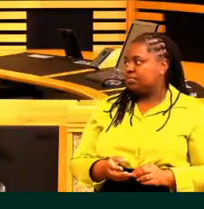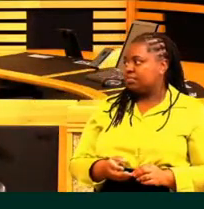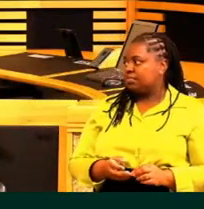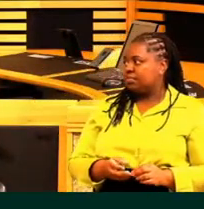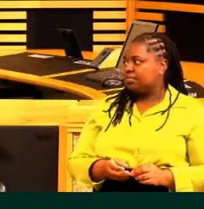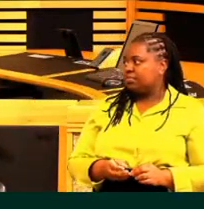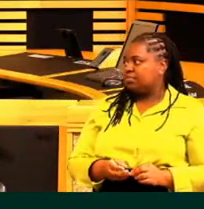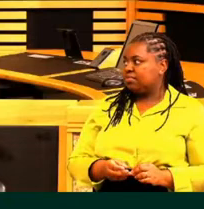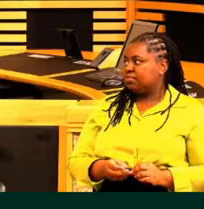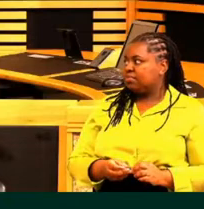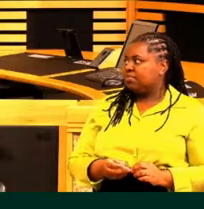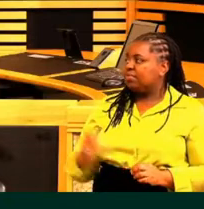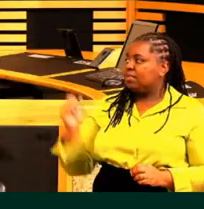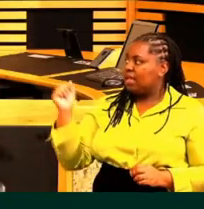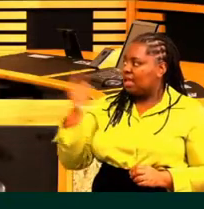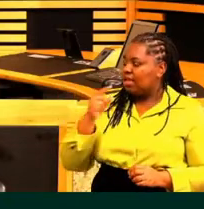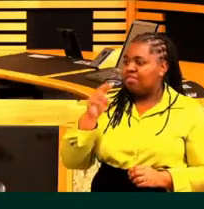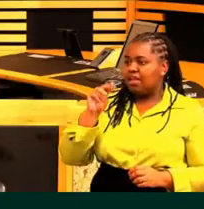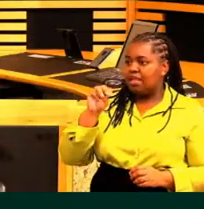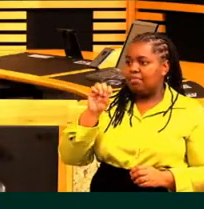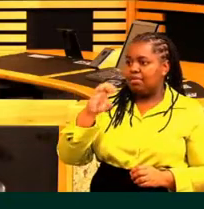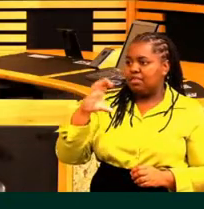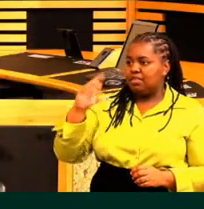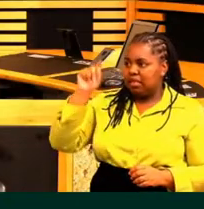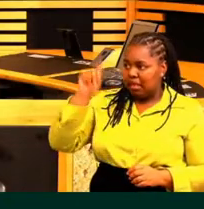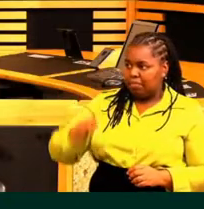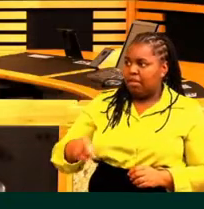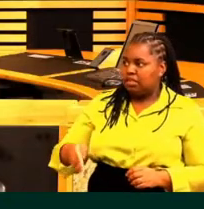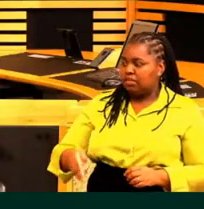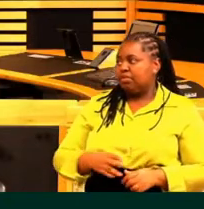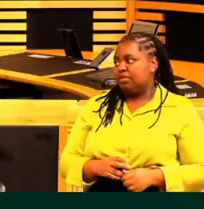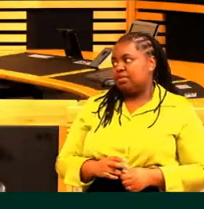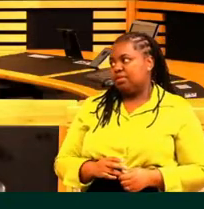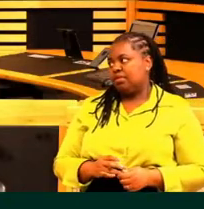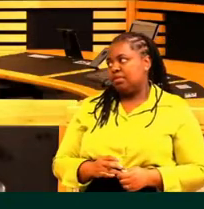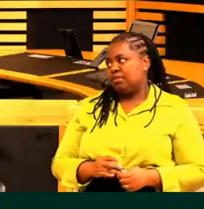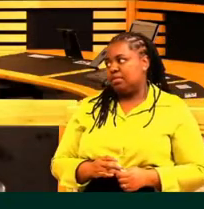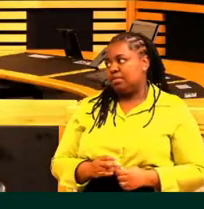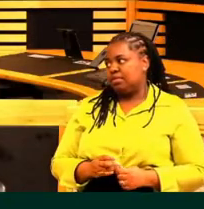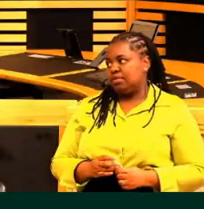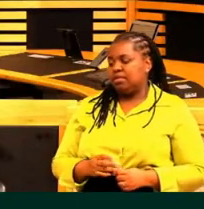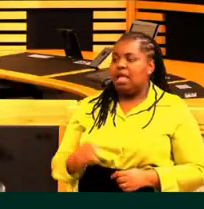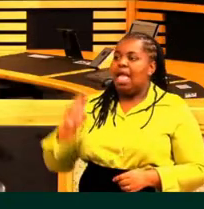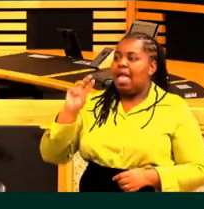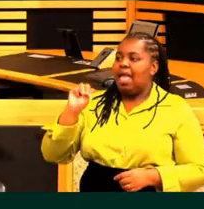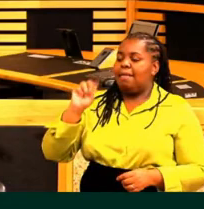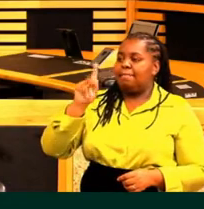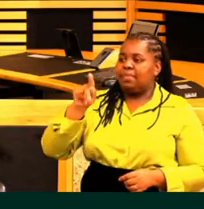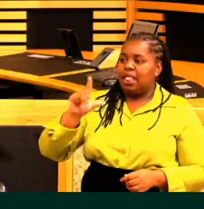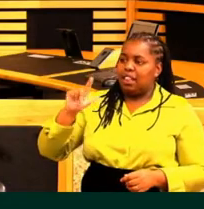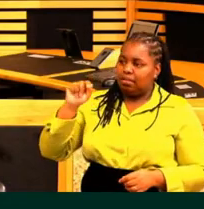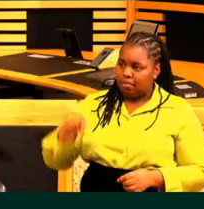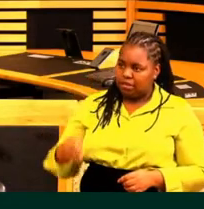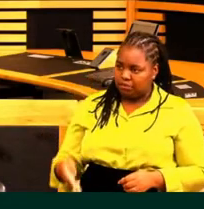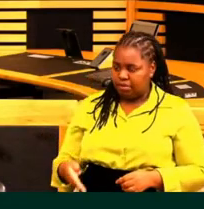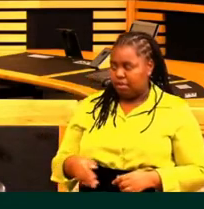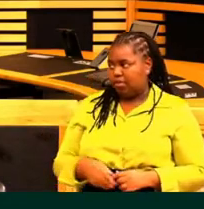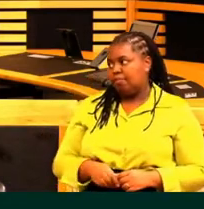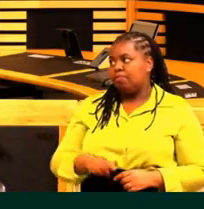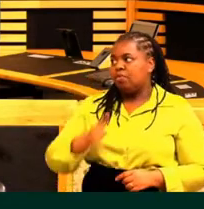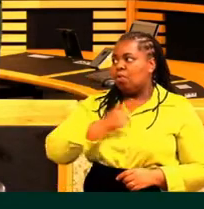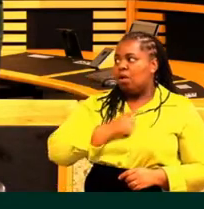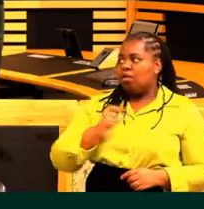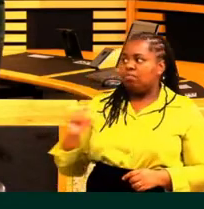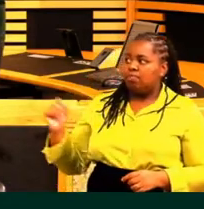every every MEC must be here every MPL must be here because